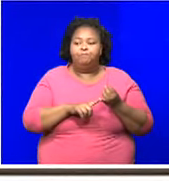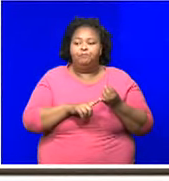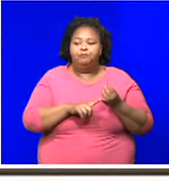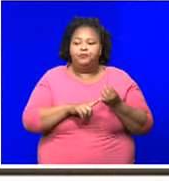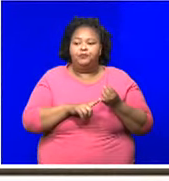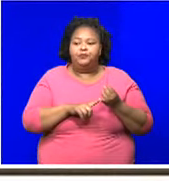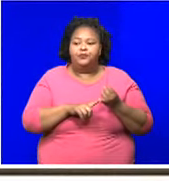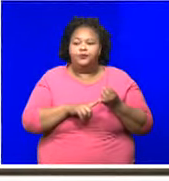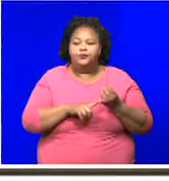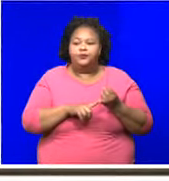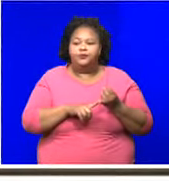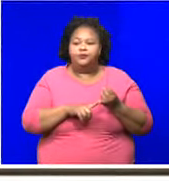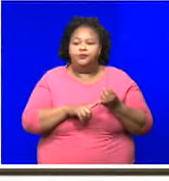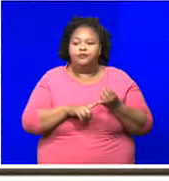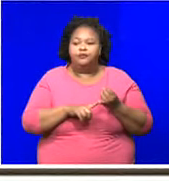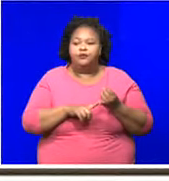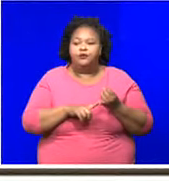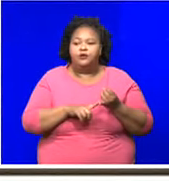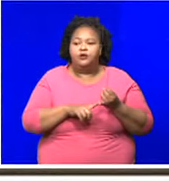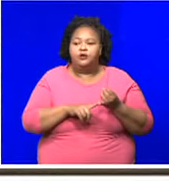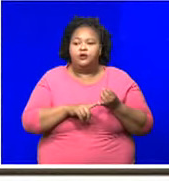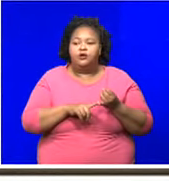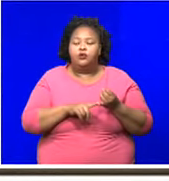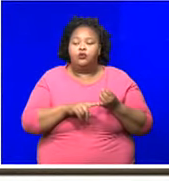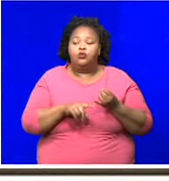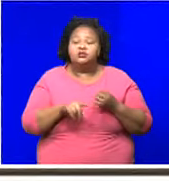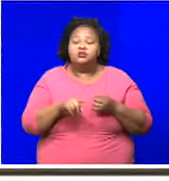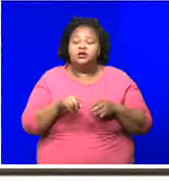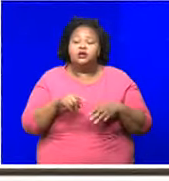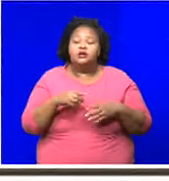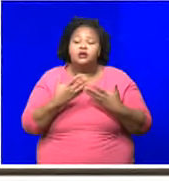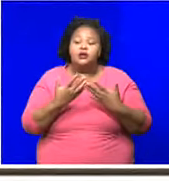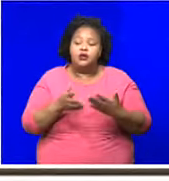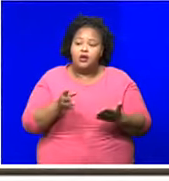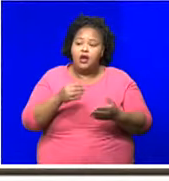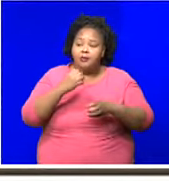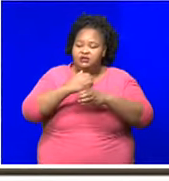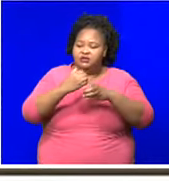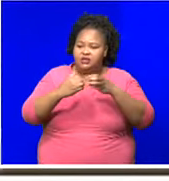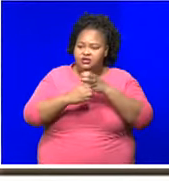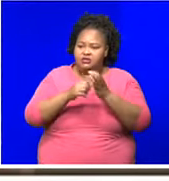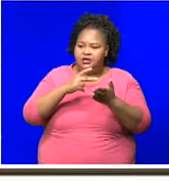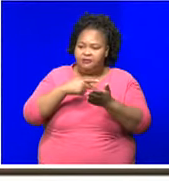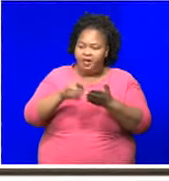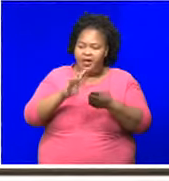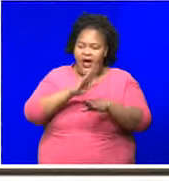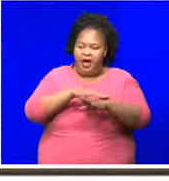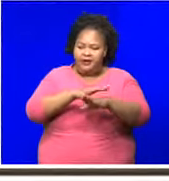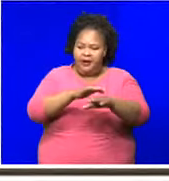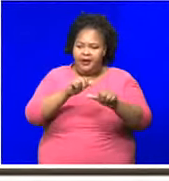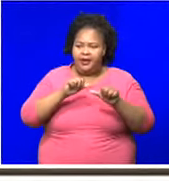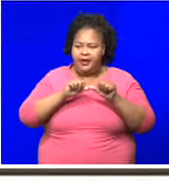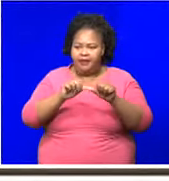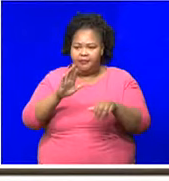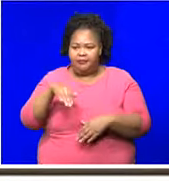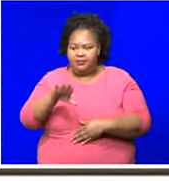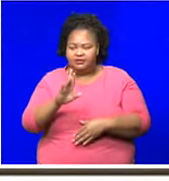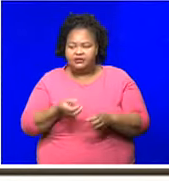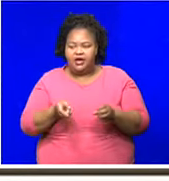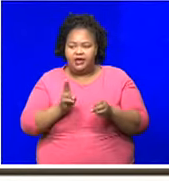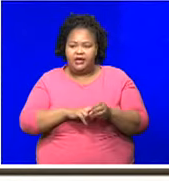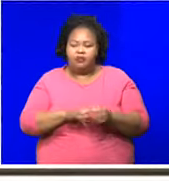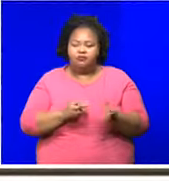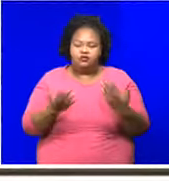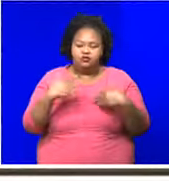increasing innovation, the emergence of new payment methods, technologies, services, and risks, as well as policy developments relating